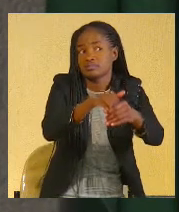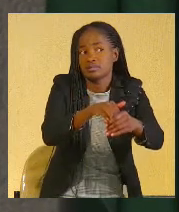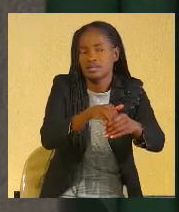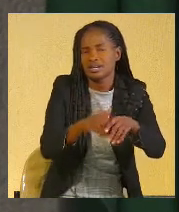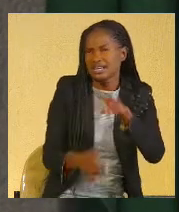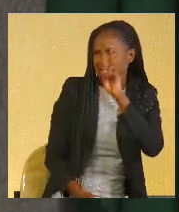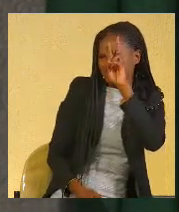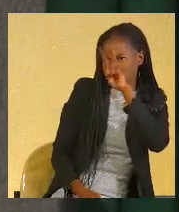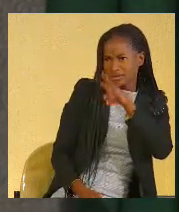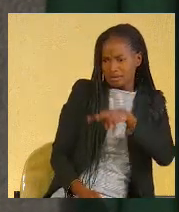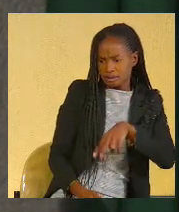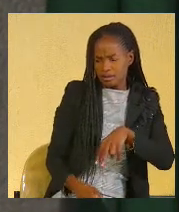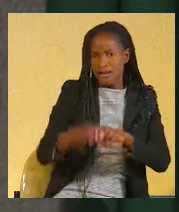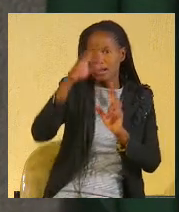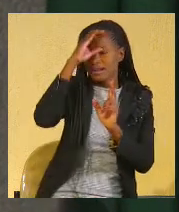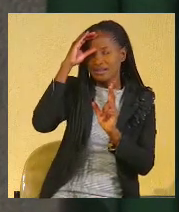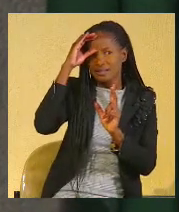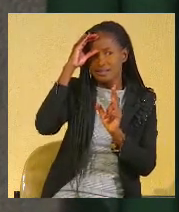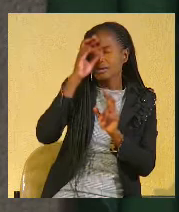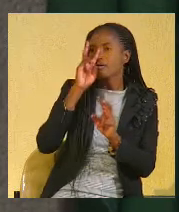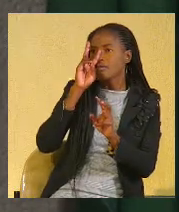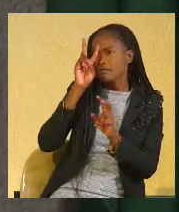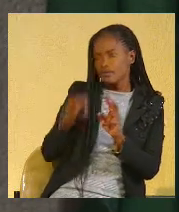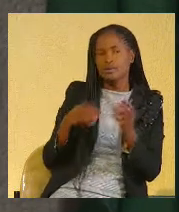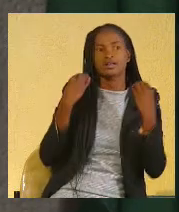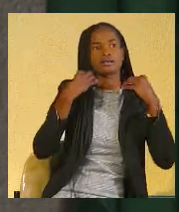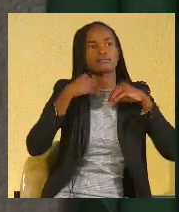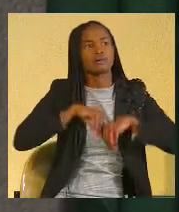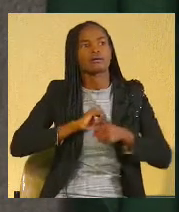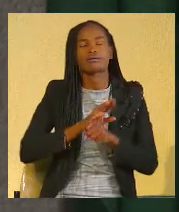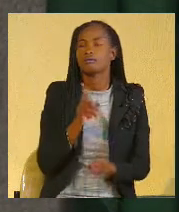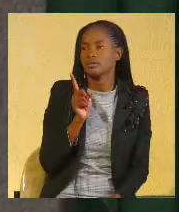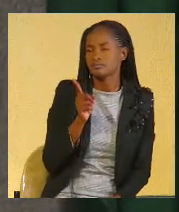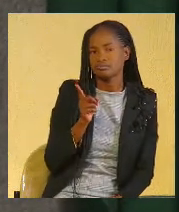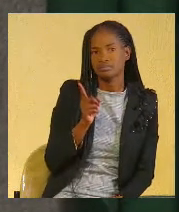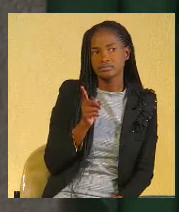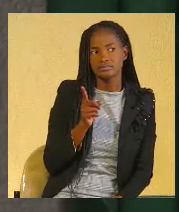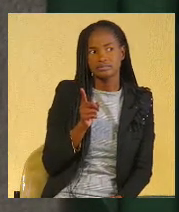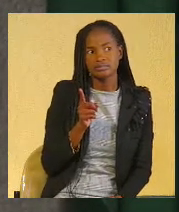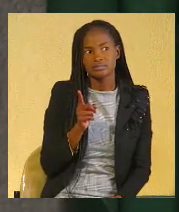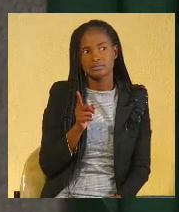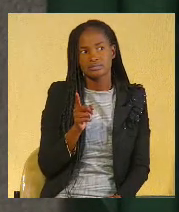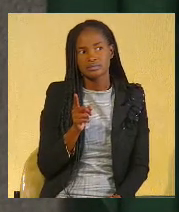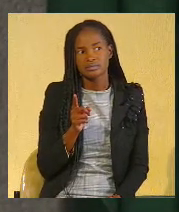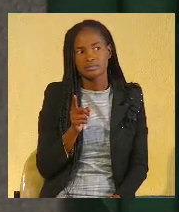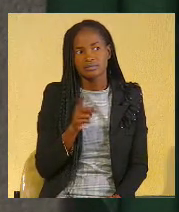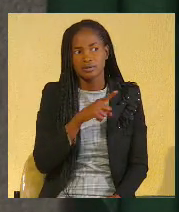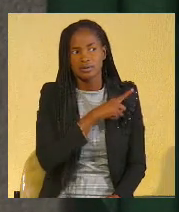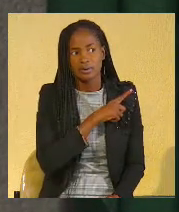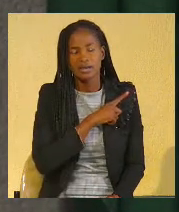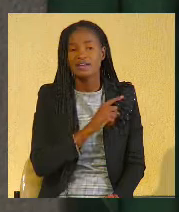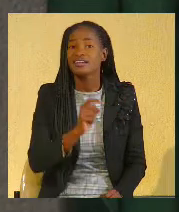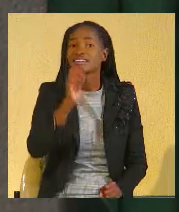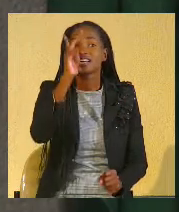they just see COVID-19. But of course, that is a result of the